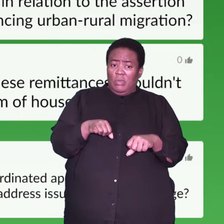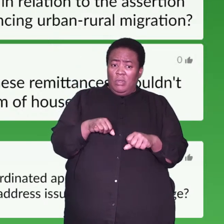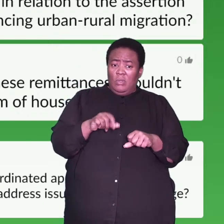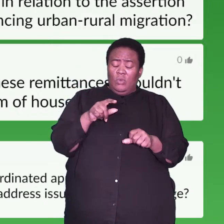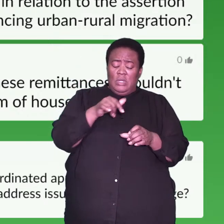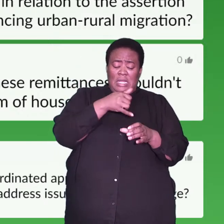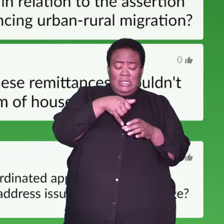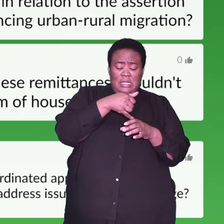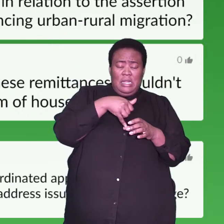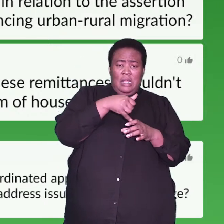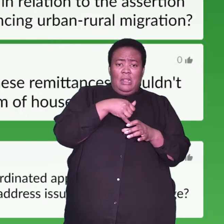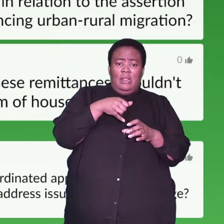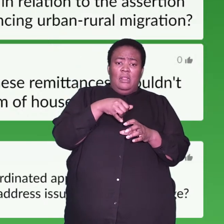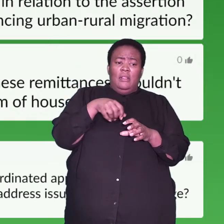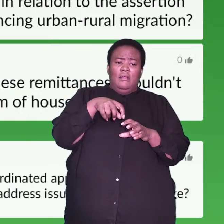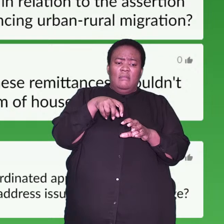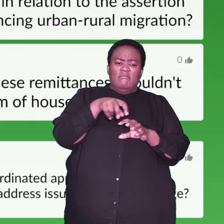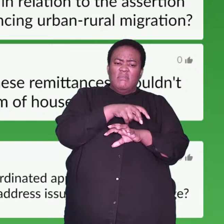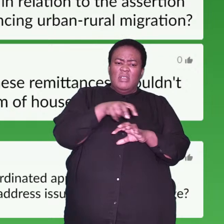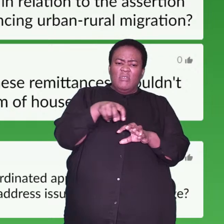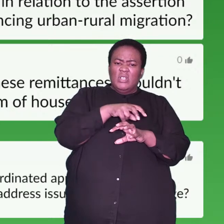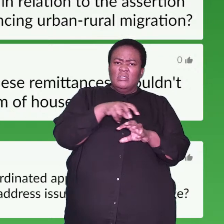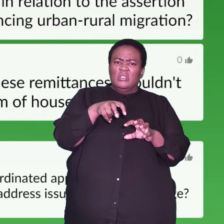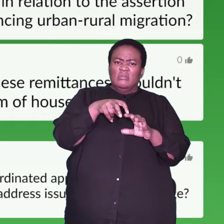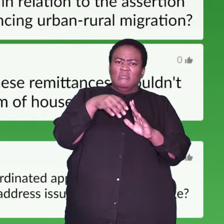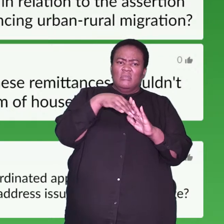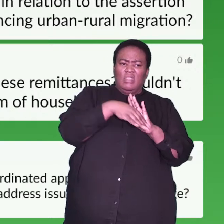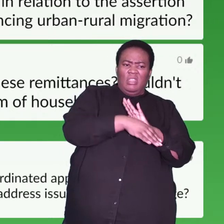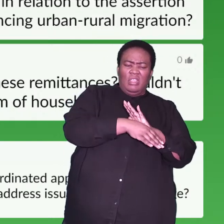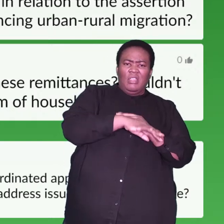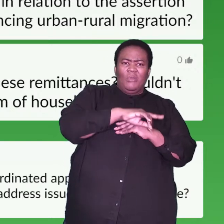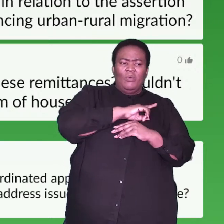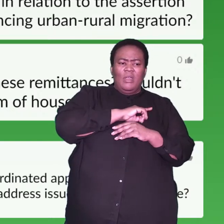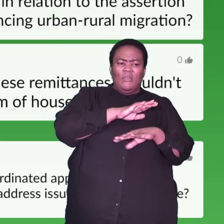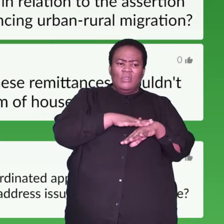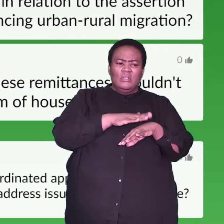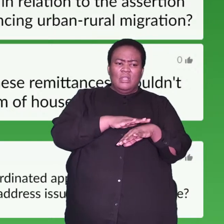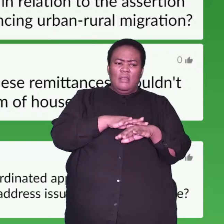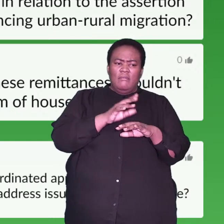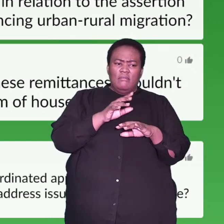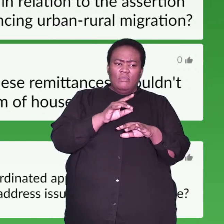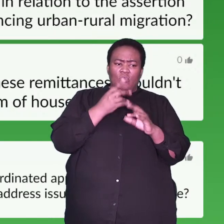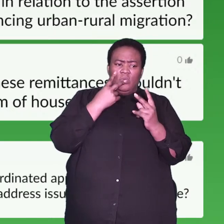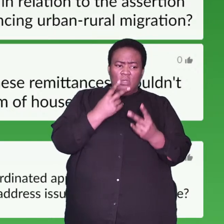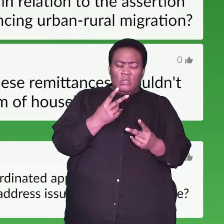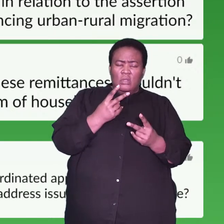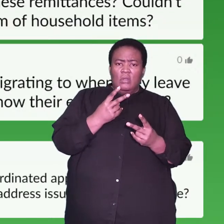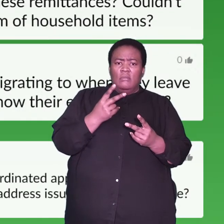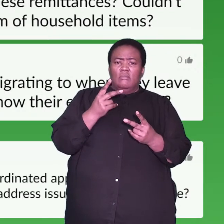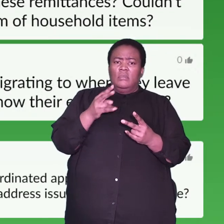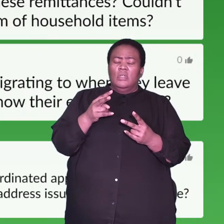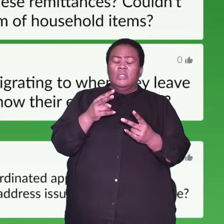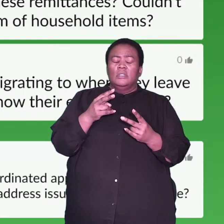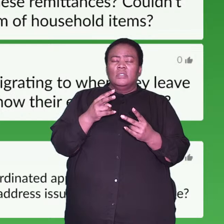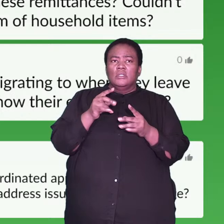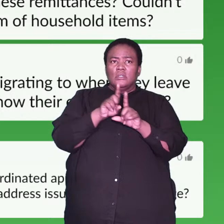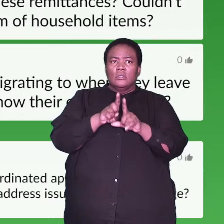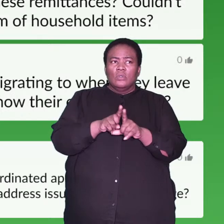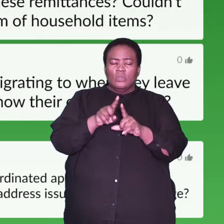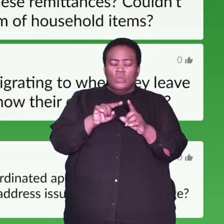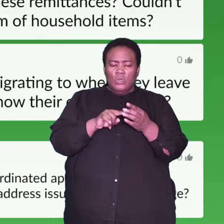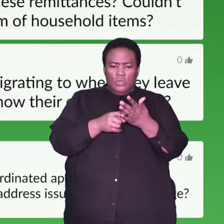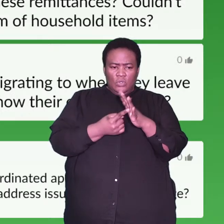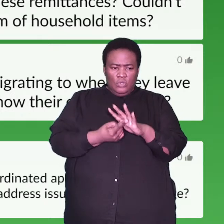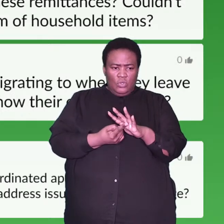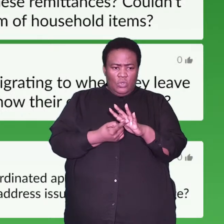internal migration is declining, while at the time we observe a sustained population growth and overall fertility indicators suggest